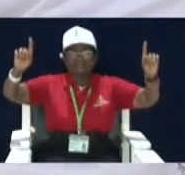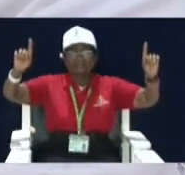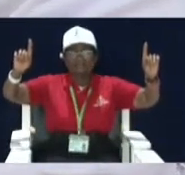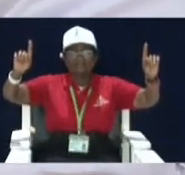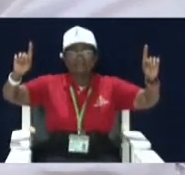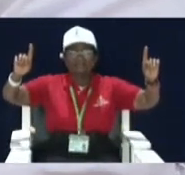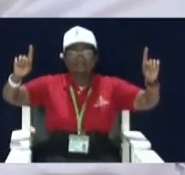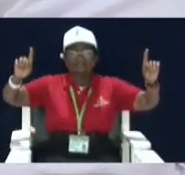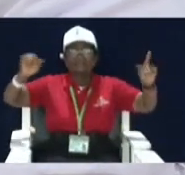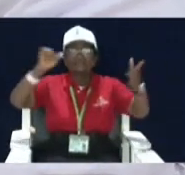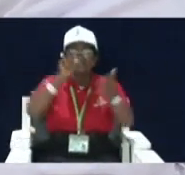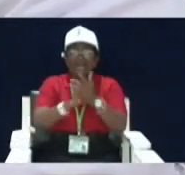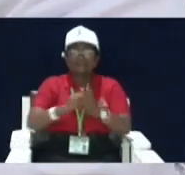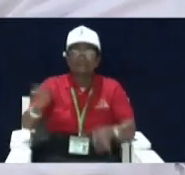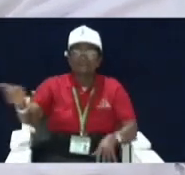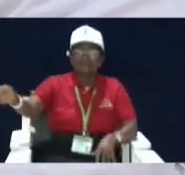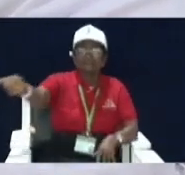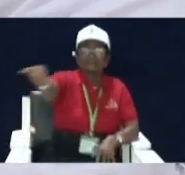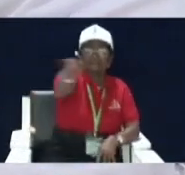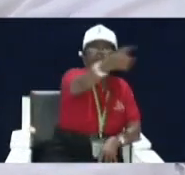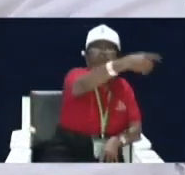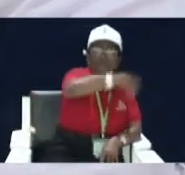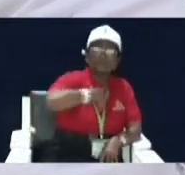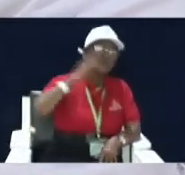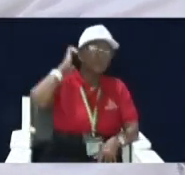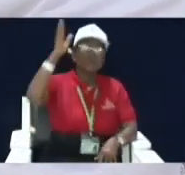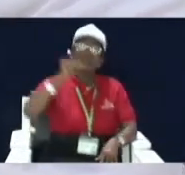that you will not weep this month.